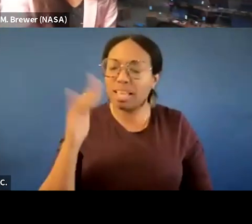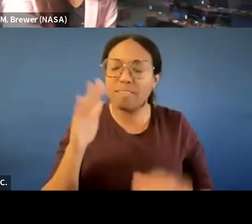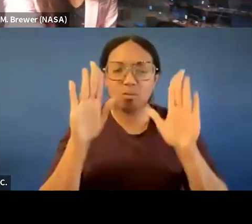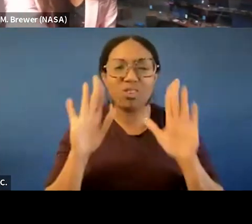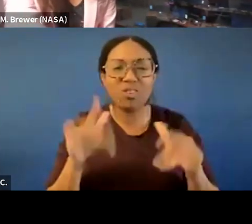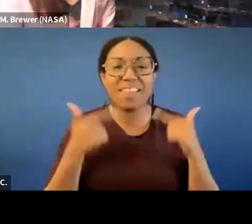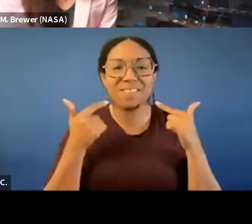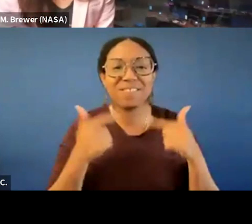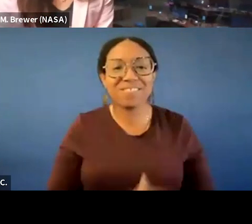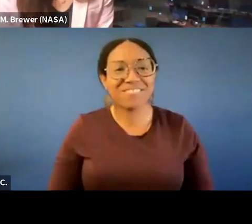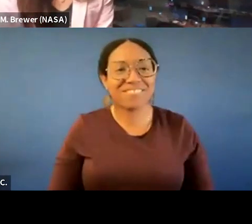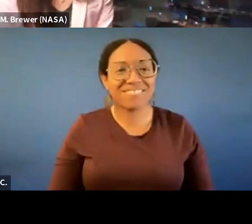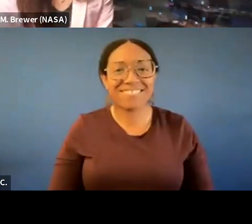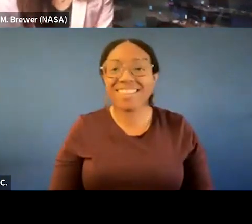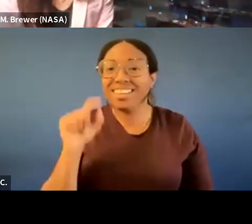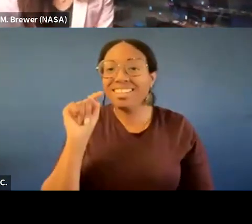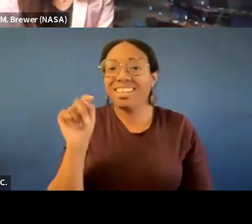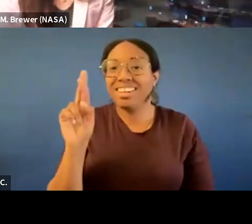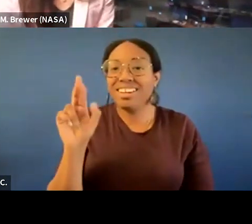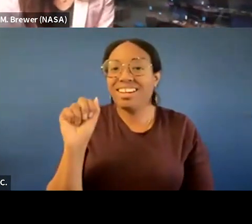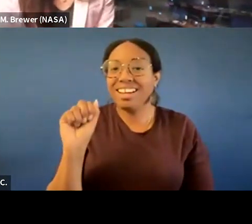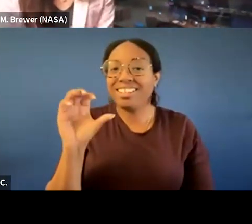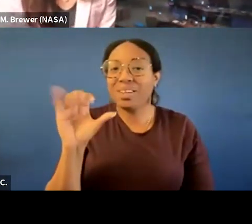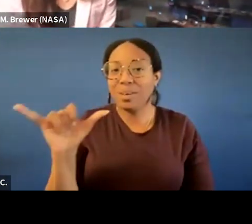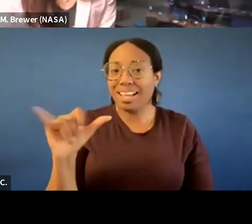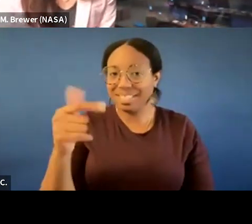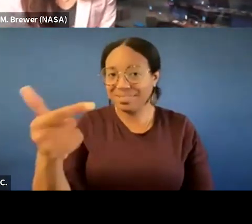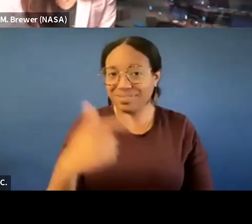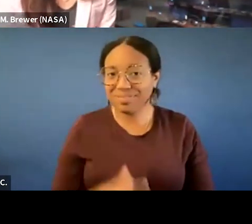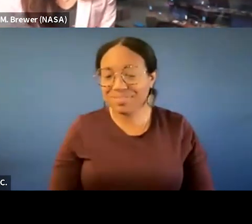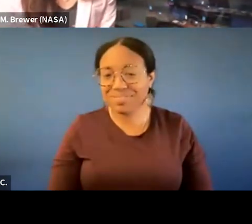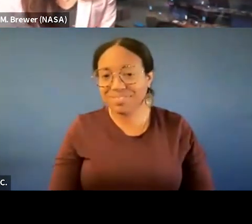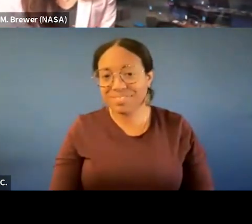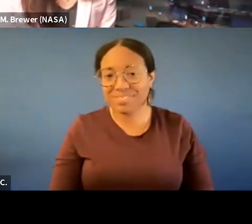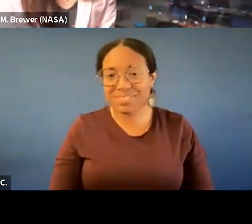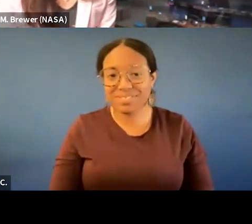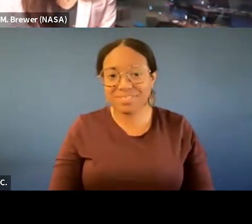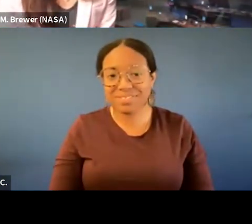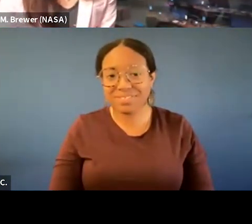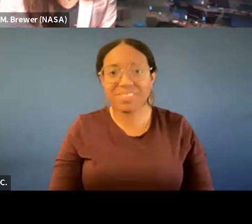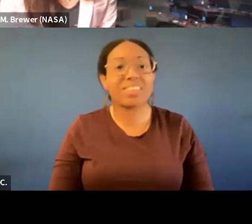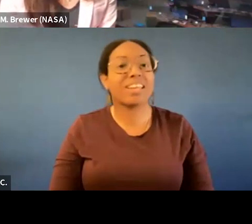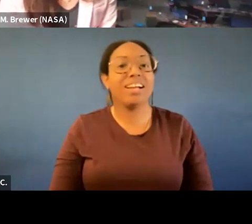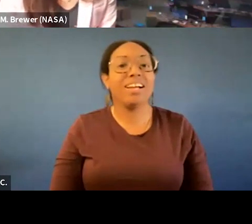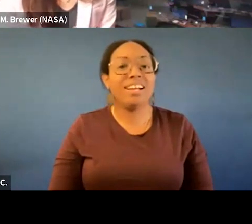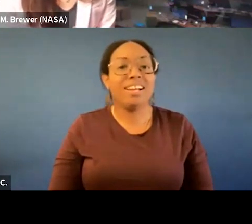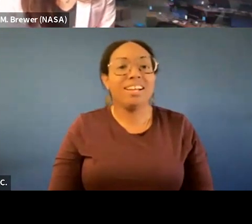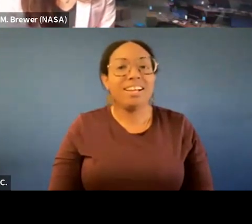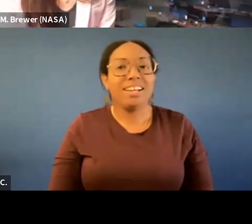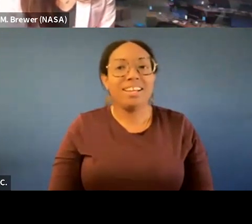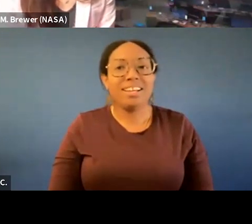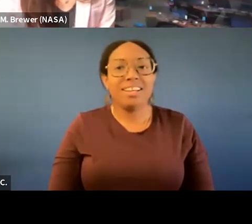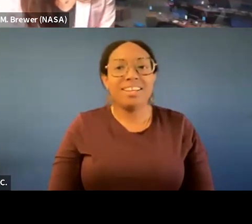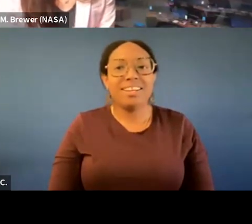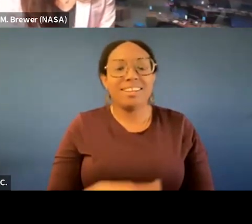Thank you. Tracy. You know, I echo what everyone else